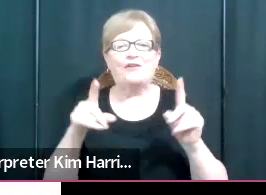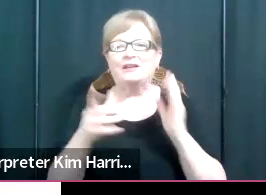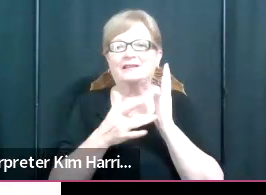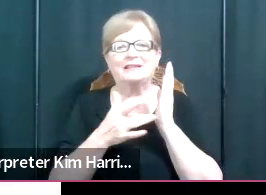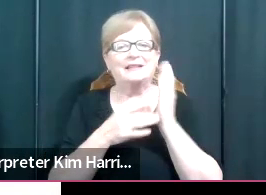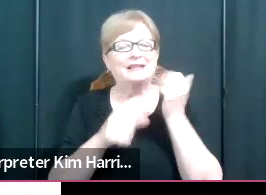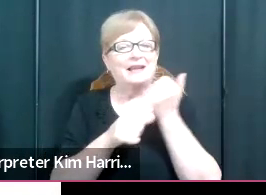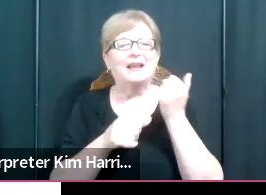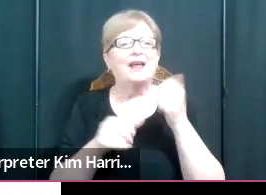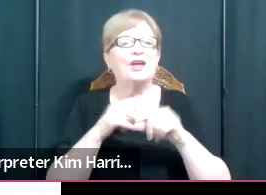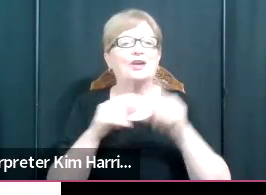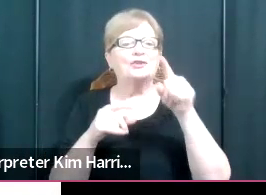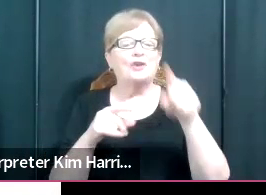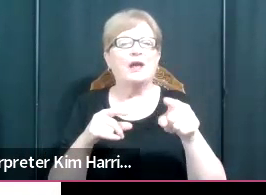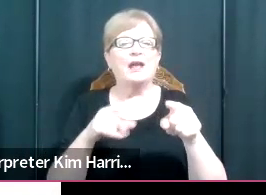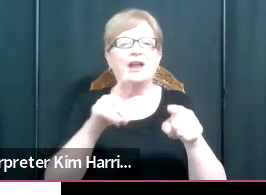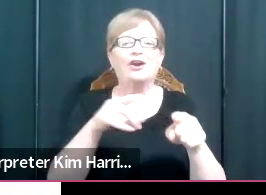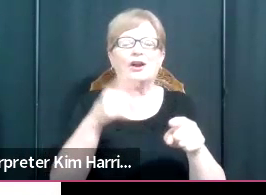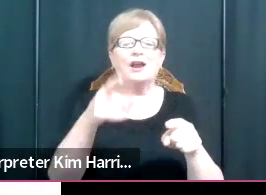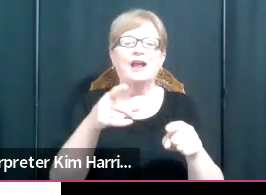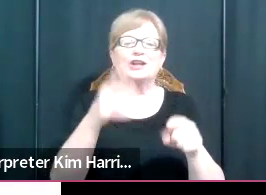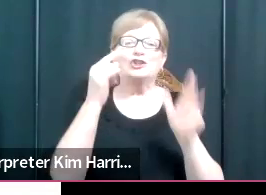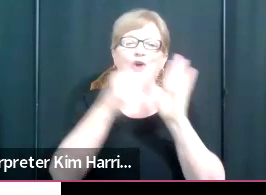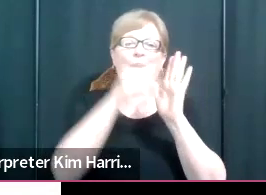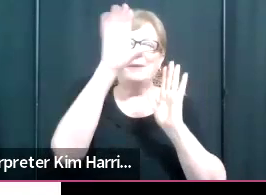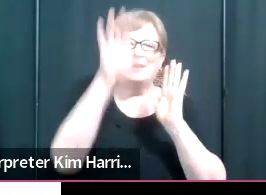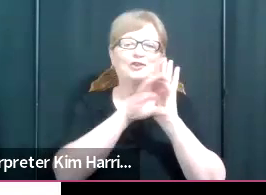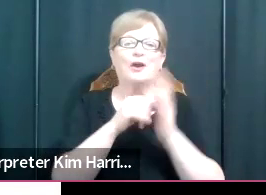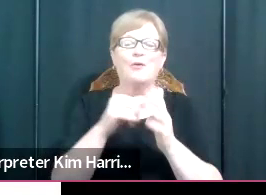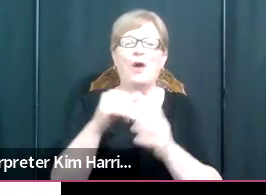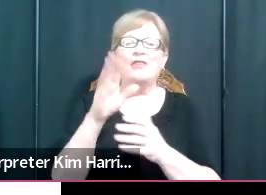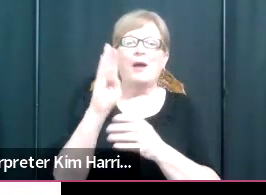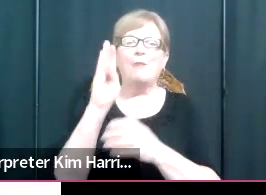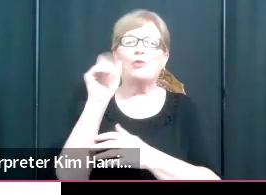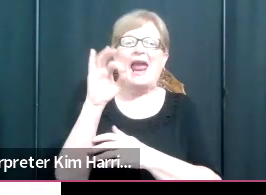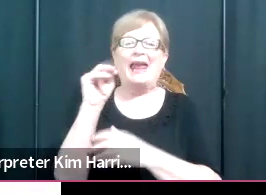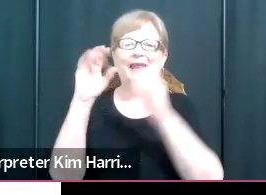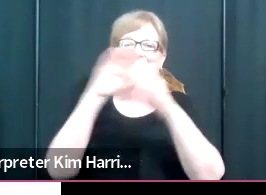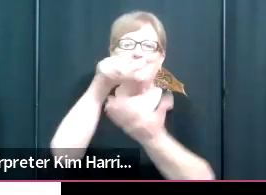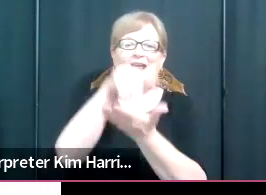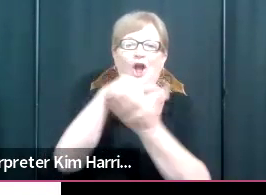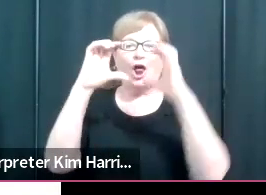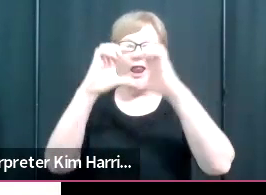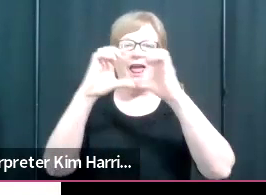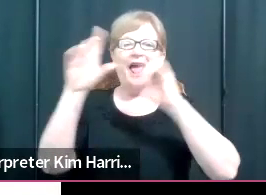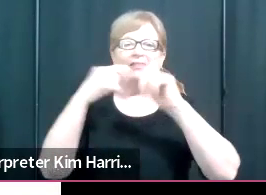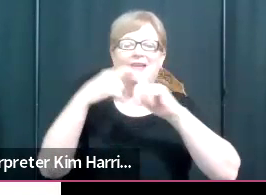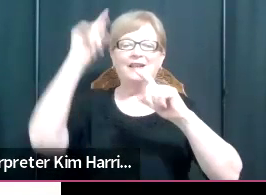of 5 senses. So there's a brain in the middle with a nose, an eye, an